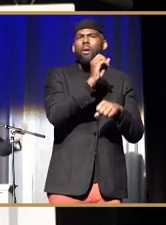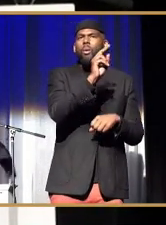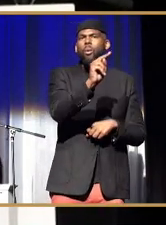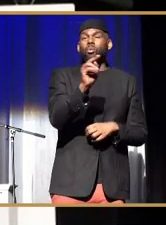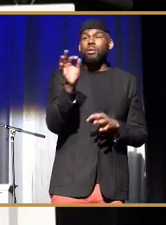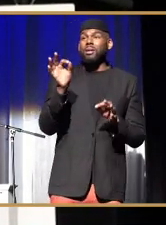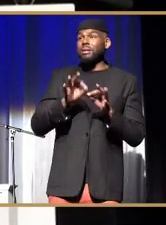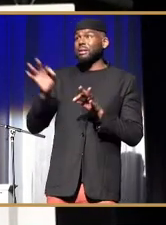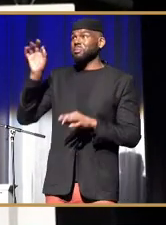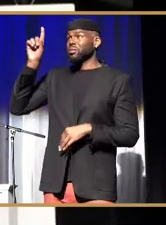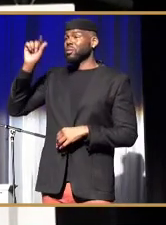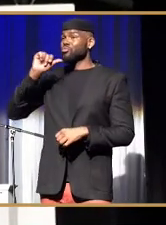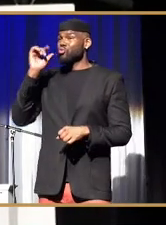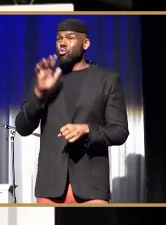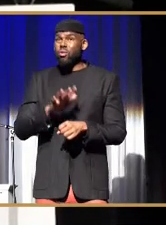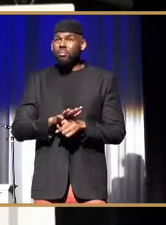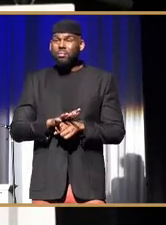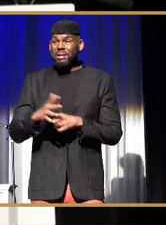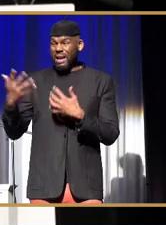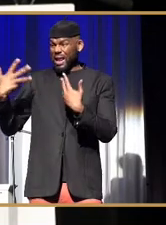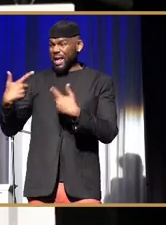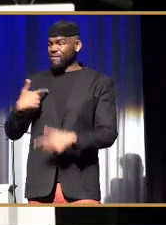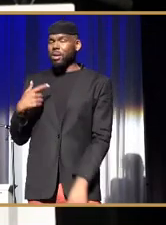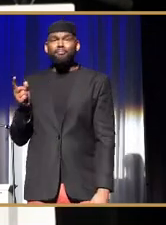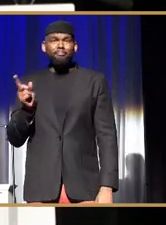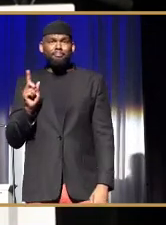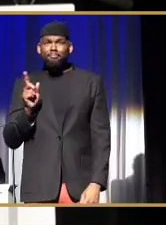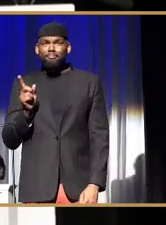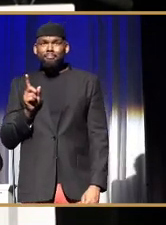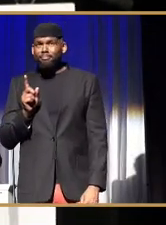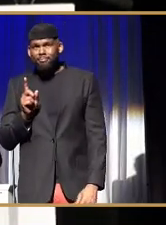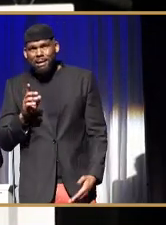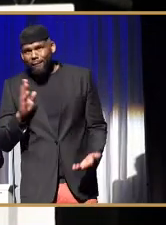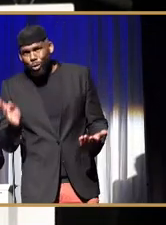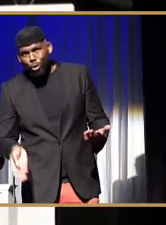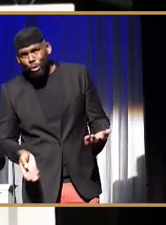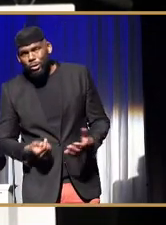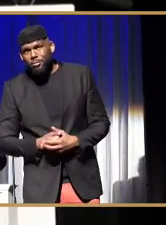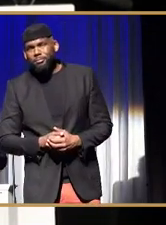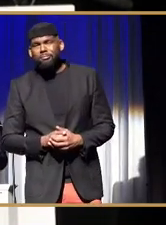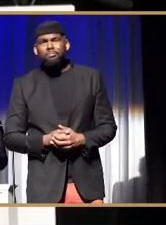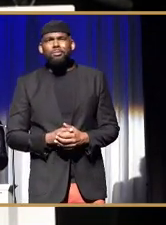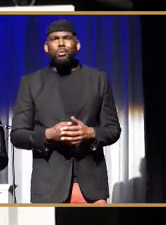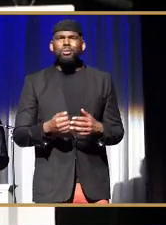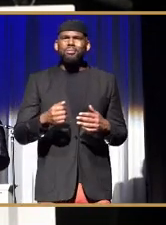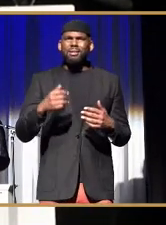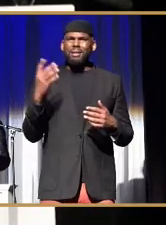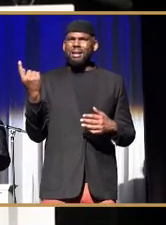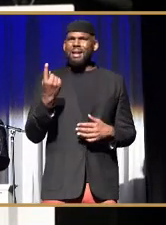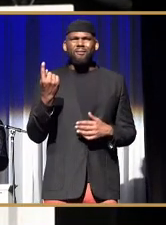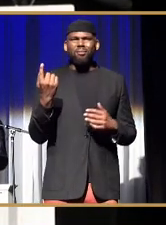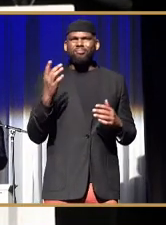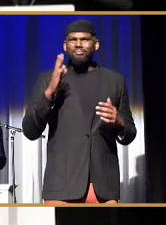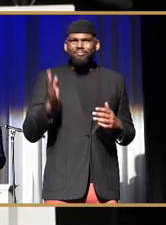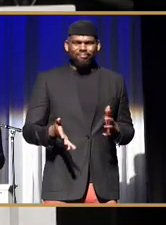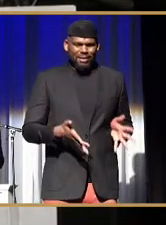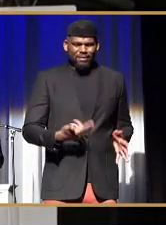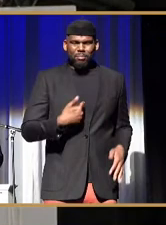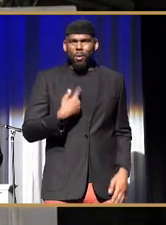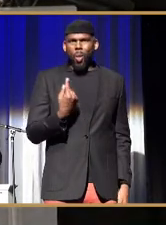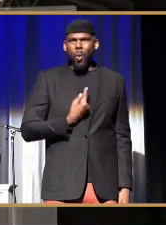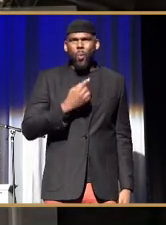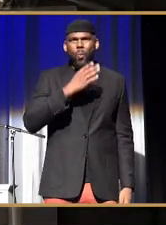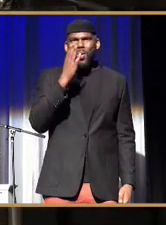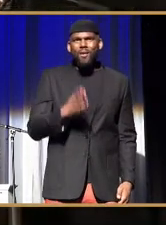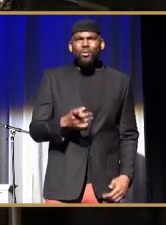The Spirit promised never to leave me. Never to leave me alone. It's